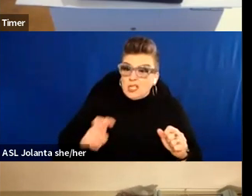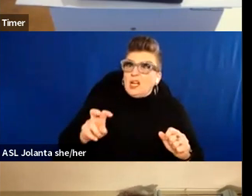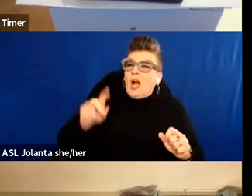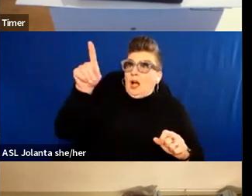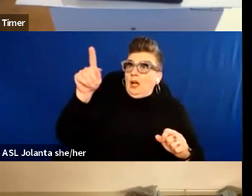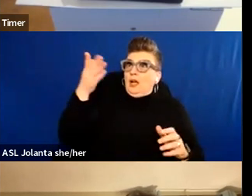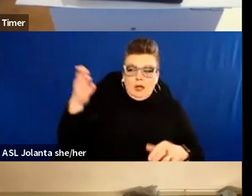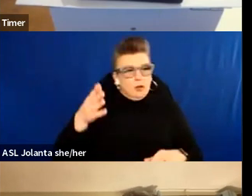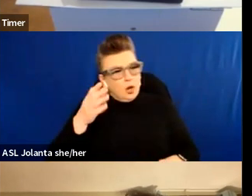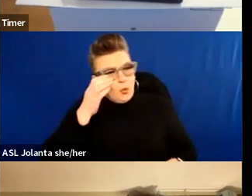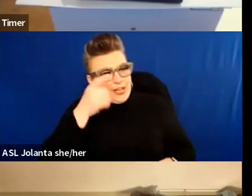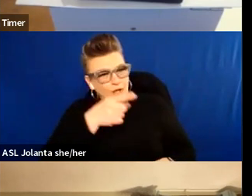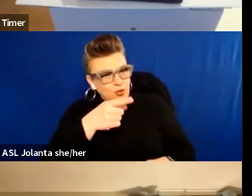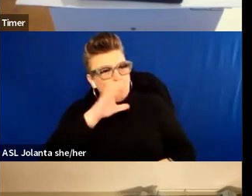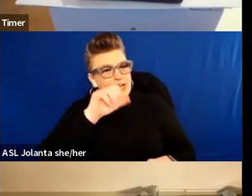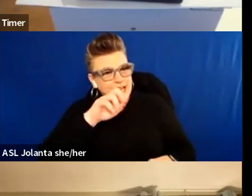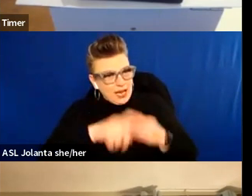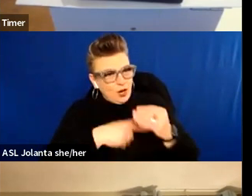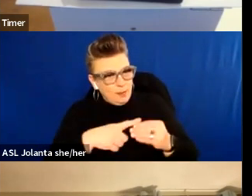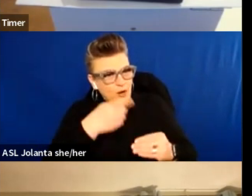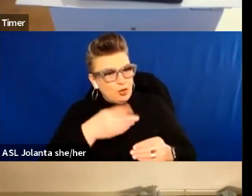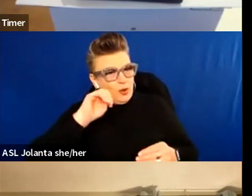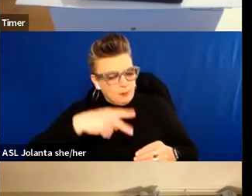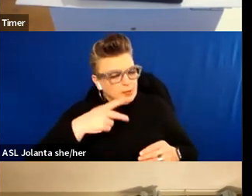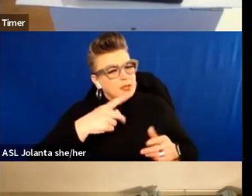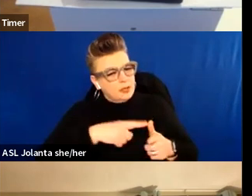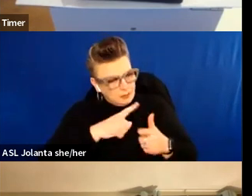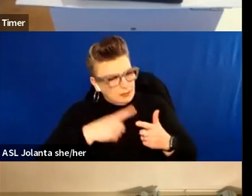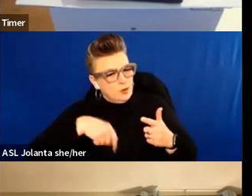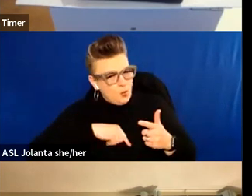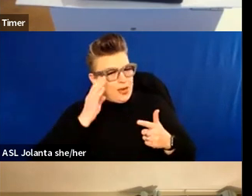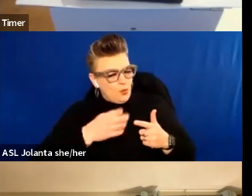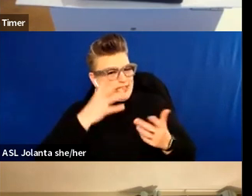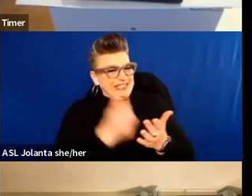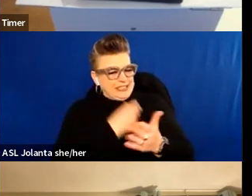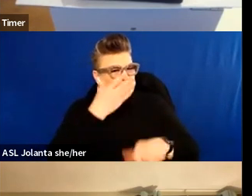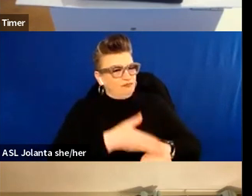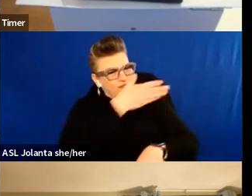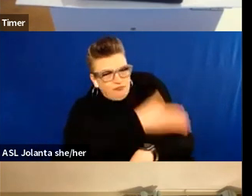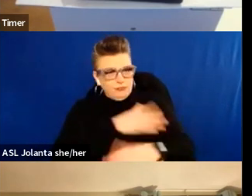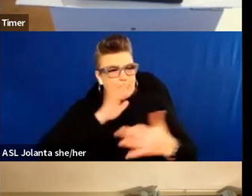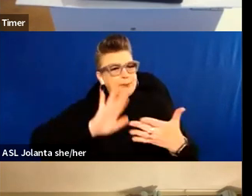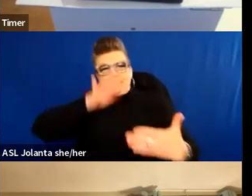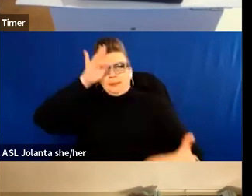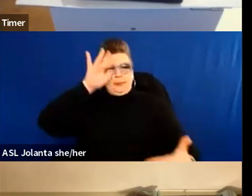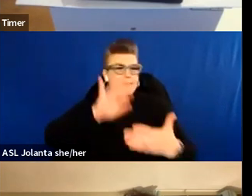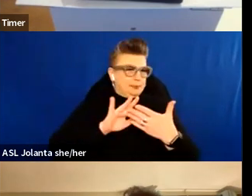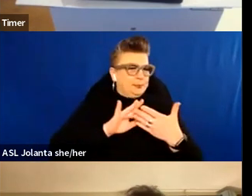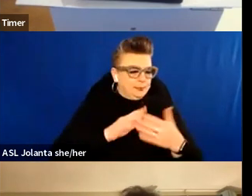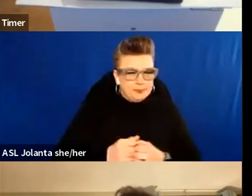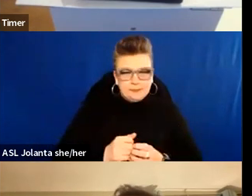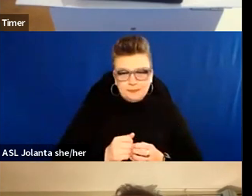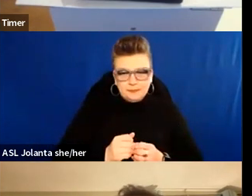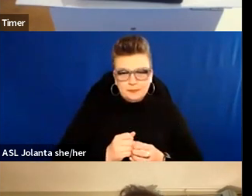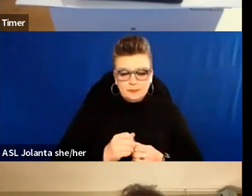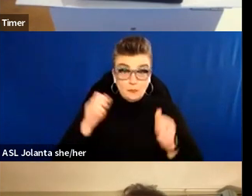hear you madison park we care about you madison park we're going to do whatever we can to make madison park the shining star it has the potential to be with this